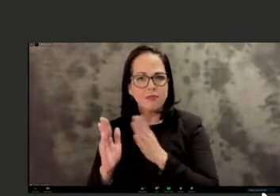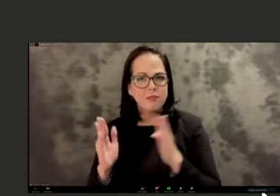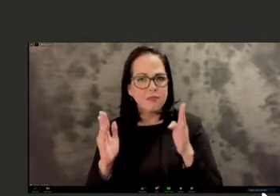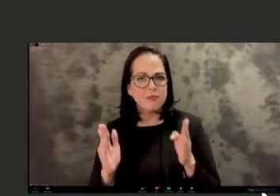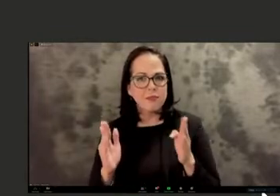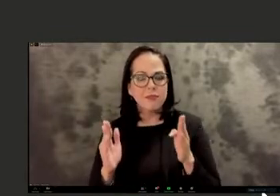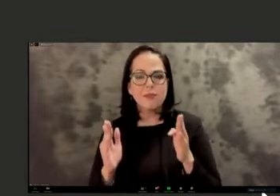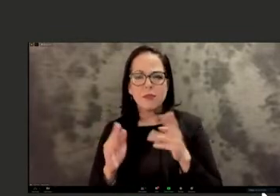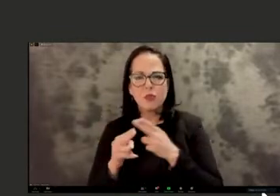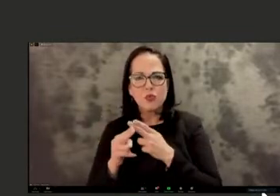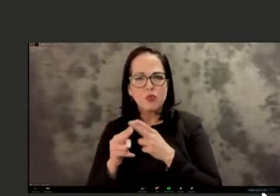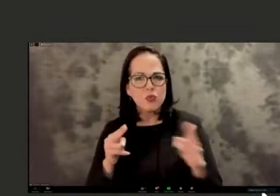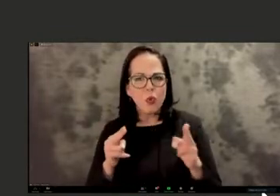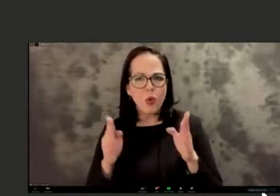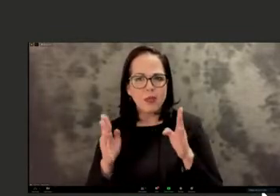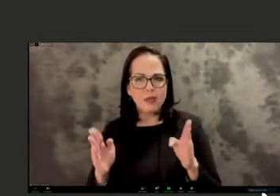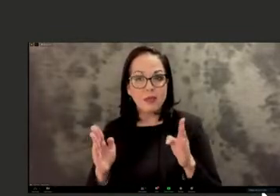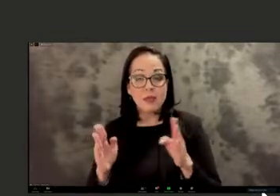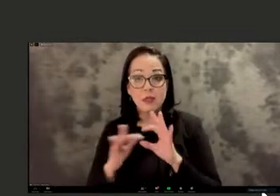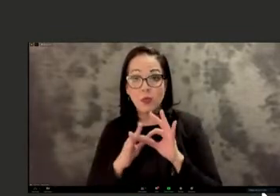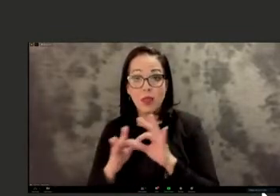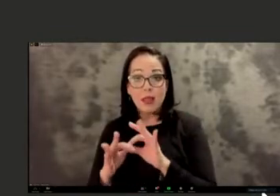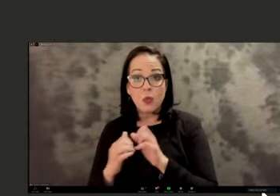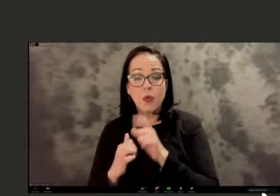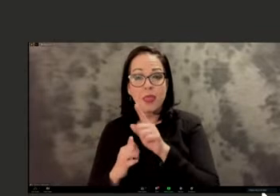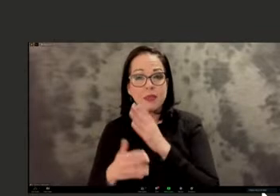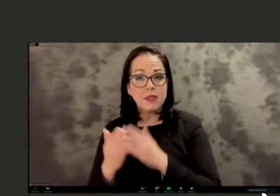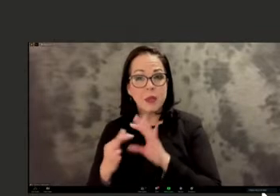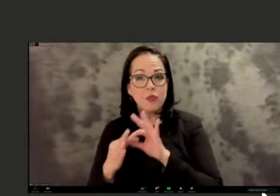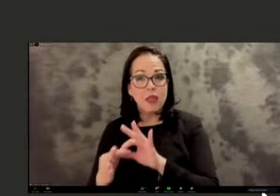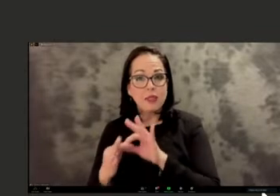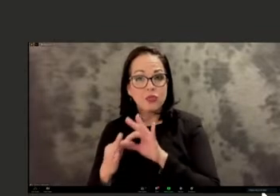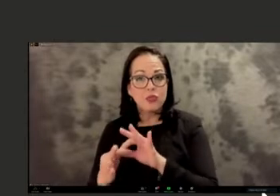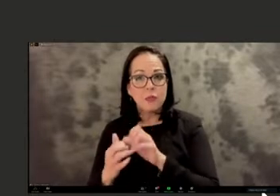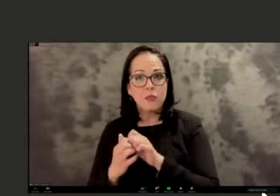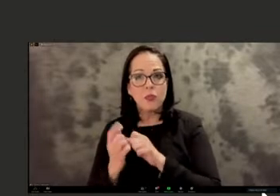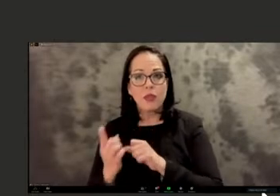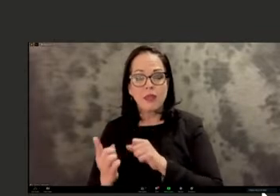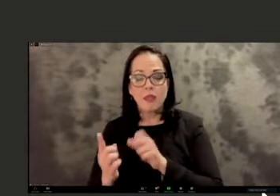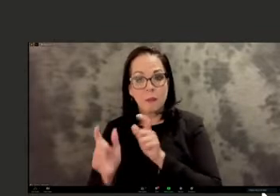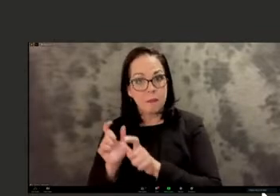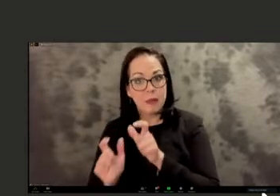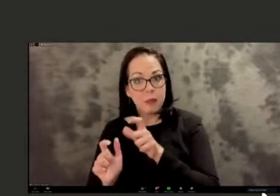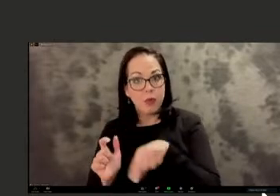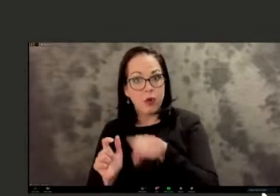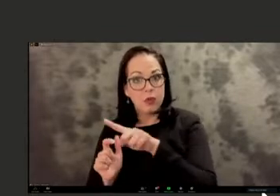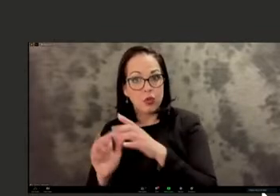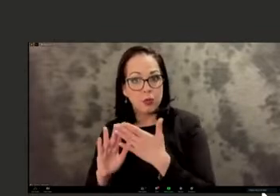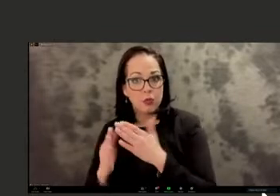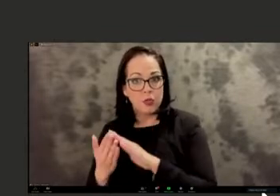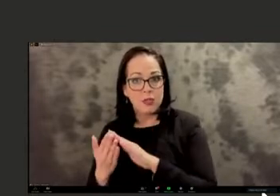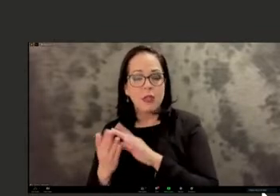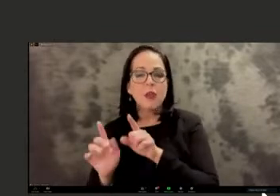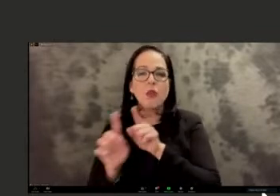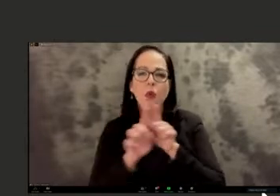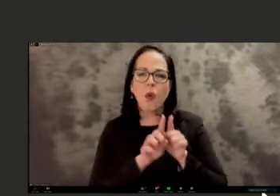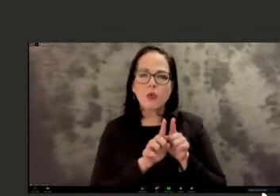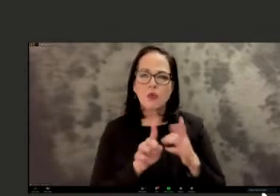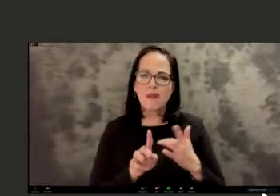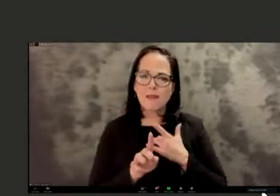do with some relationship between people in the community and the feeling that